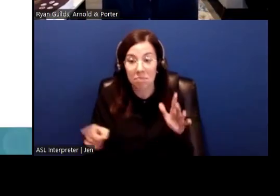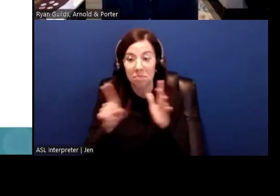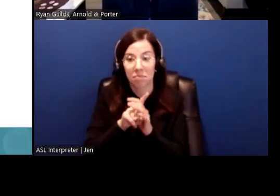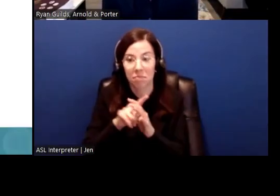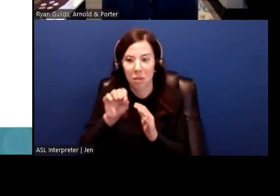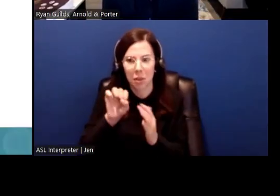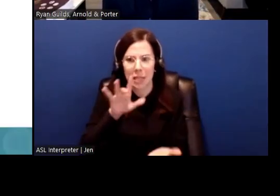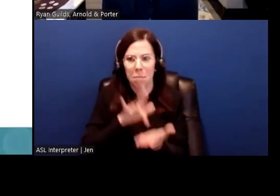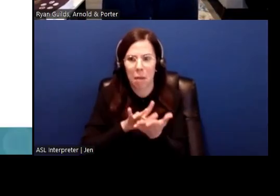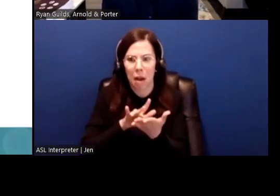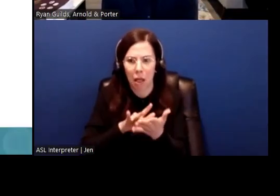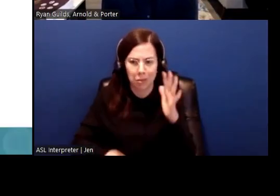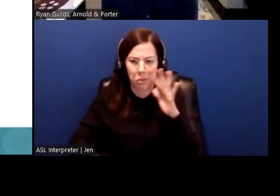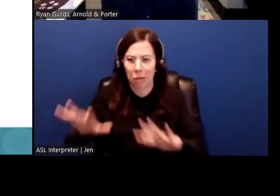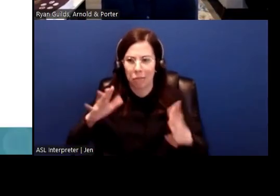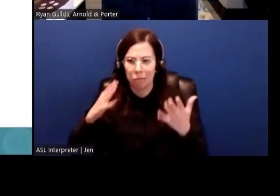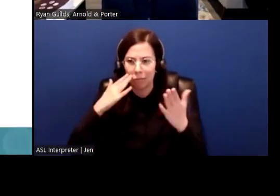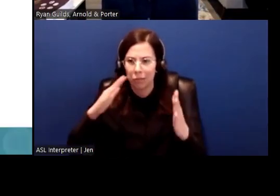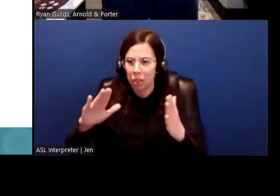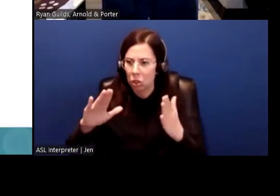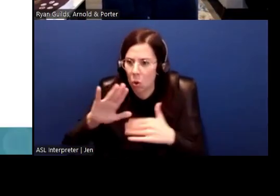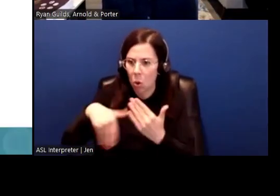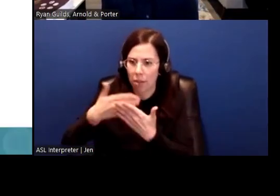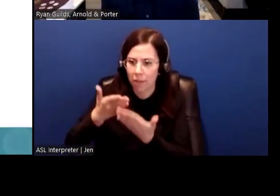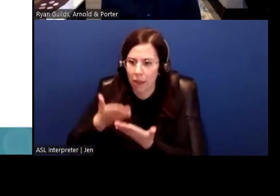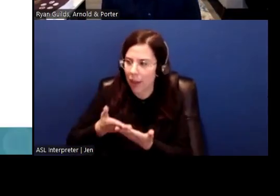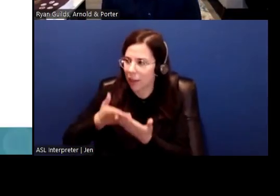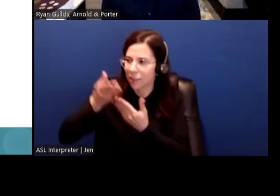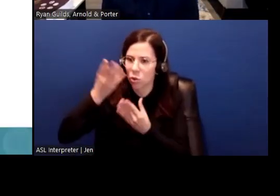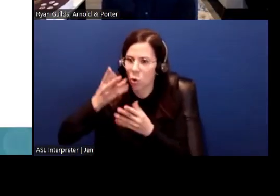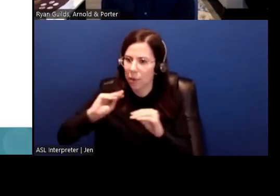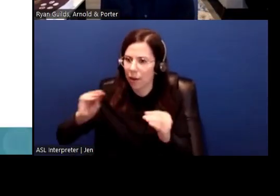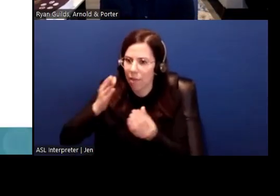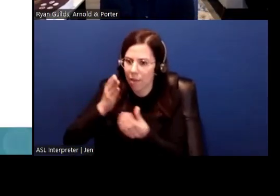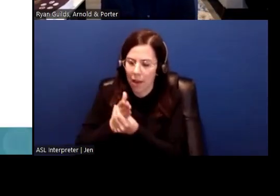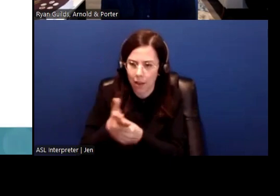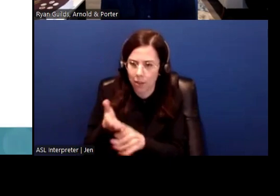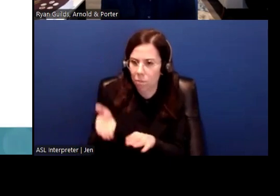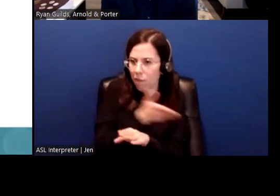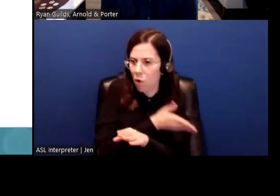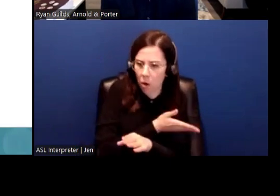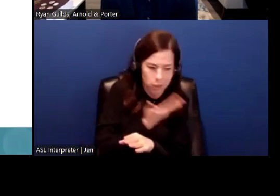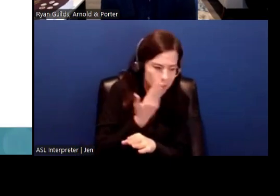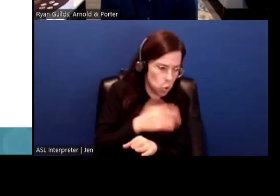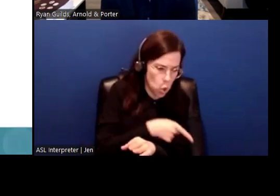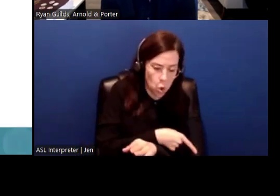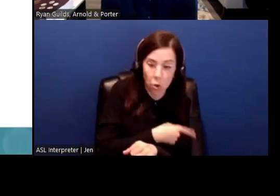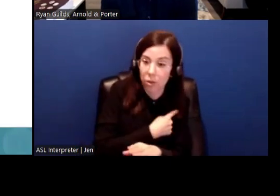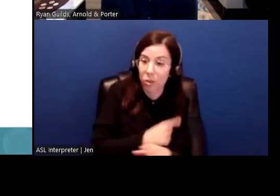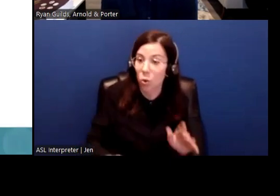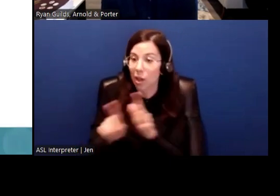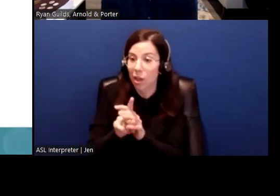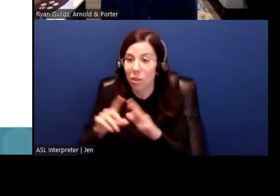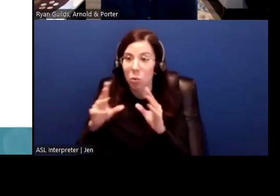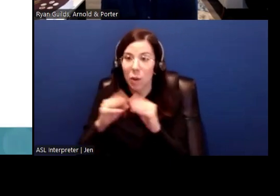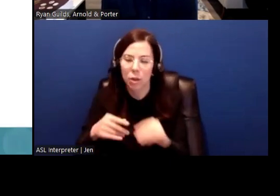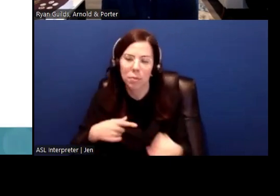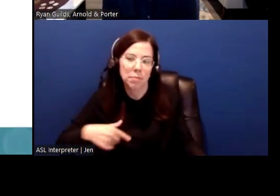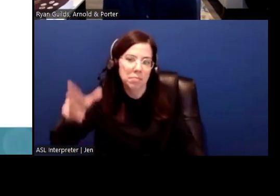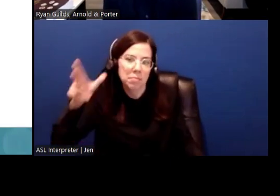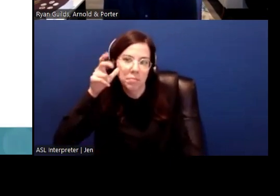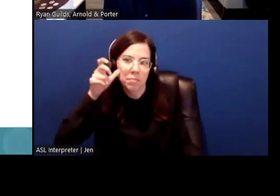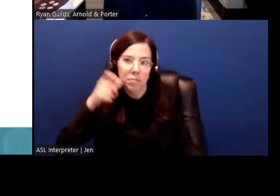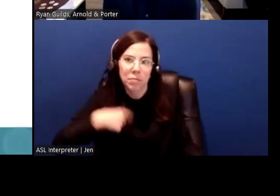didn't have all of the facts, and I wasn't provided with any of the filings in the case previously. And I went to a hearing and listened to what appeared to